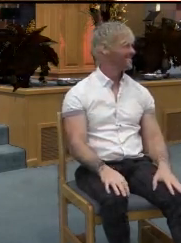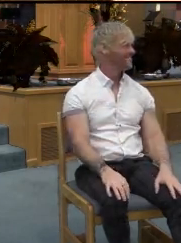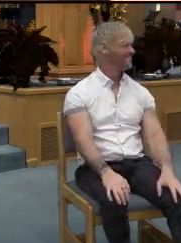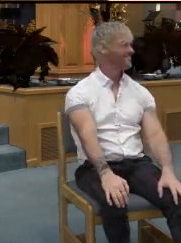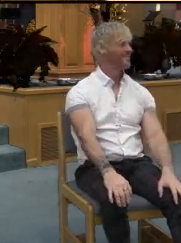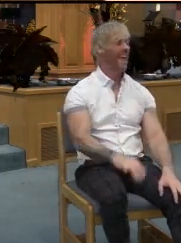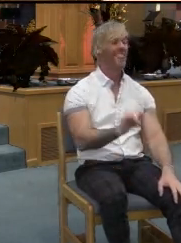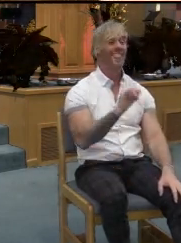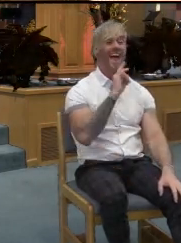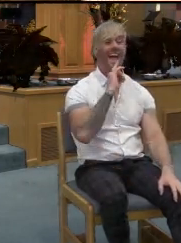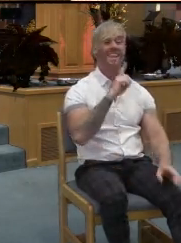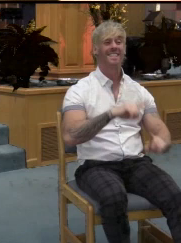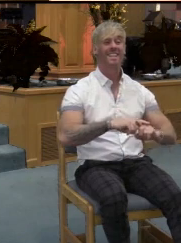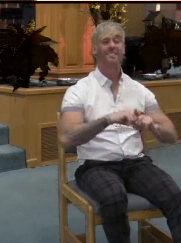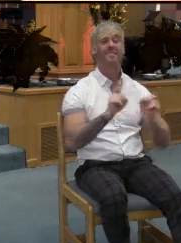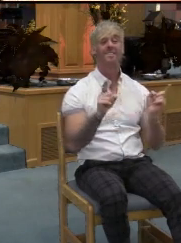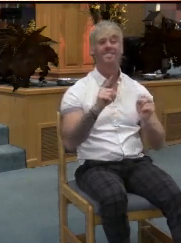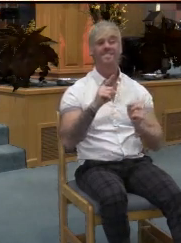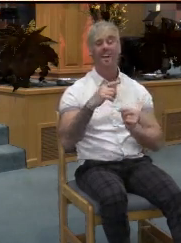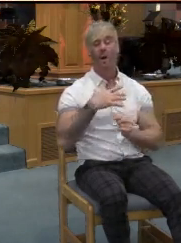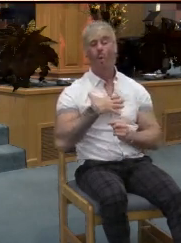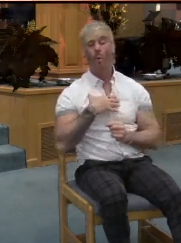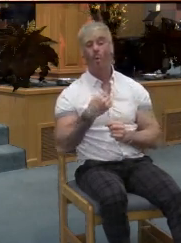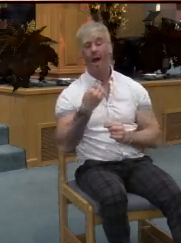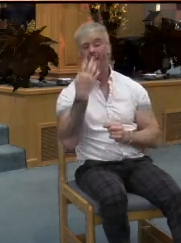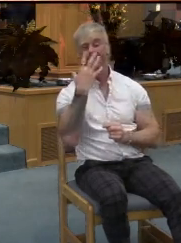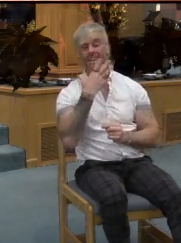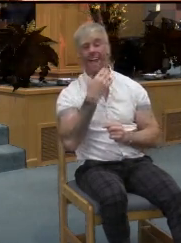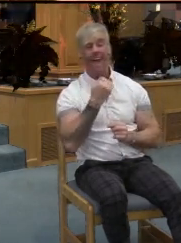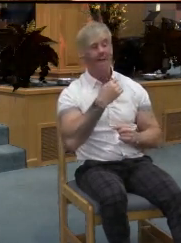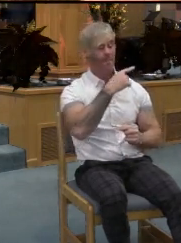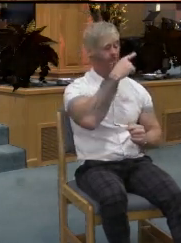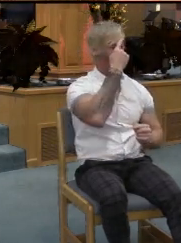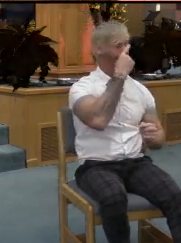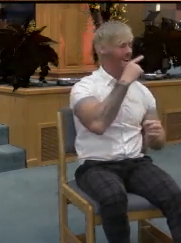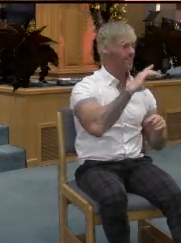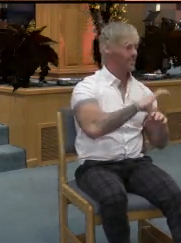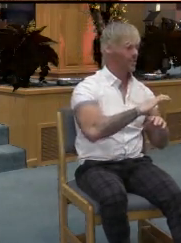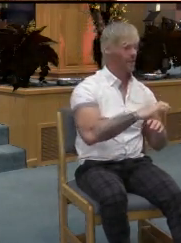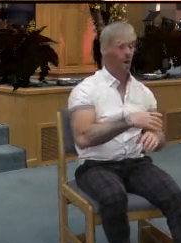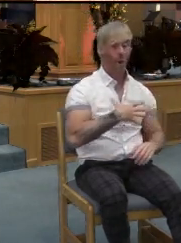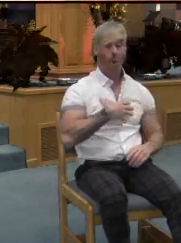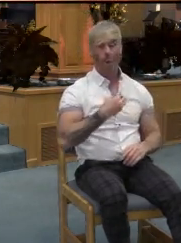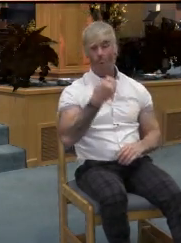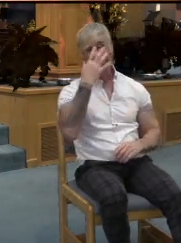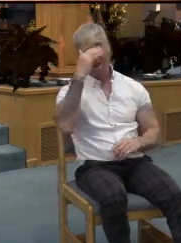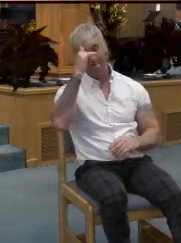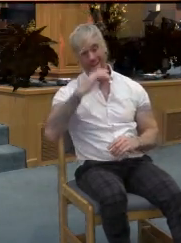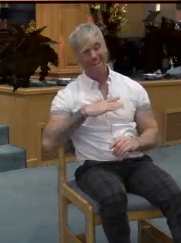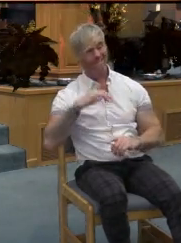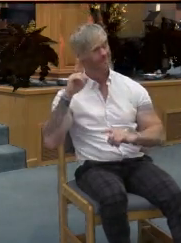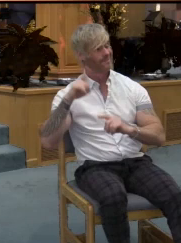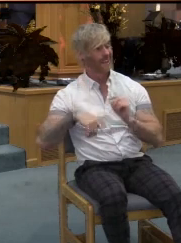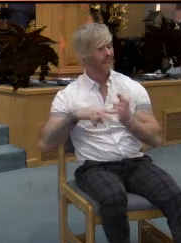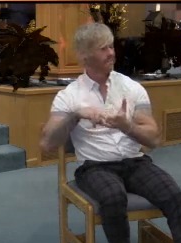black church right there. I'm telling you. White men can't jump, can we? Can't jump very